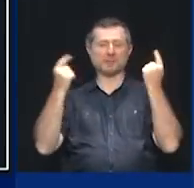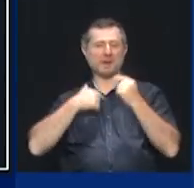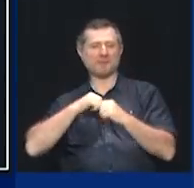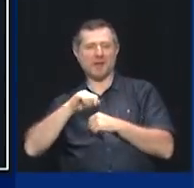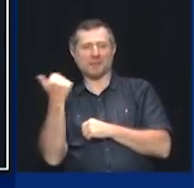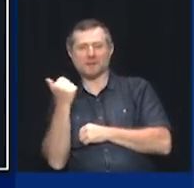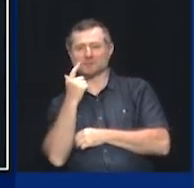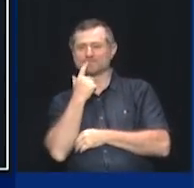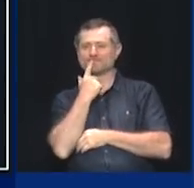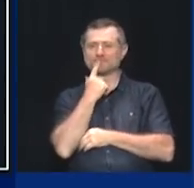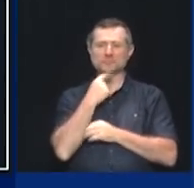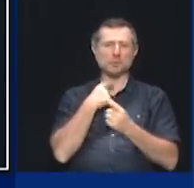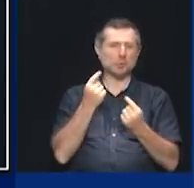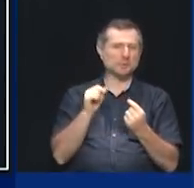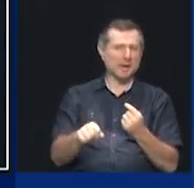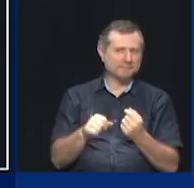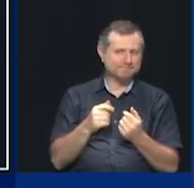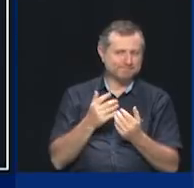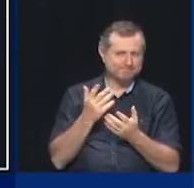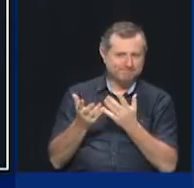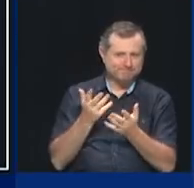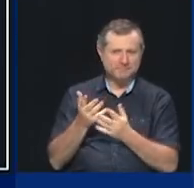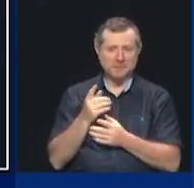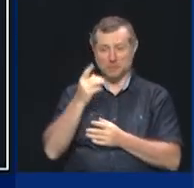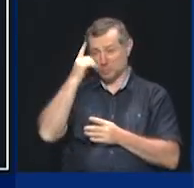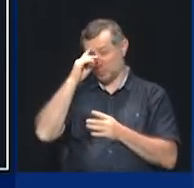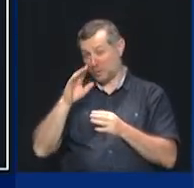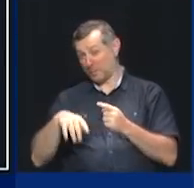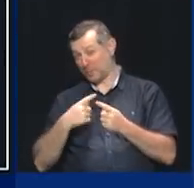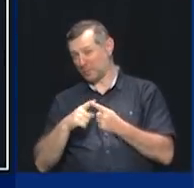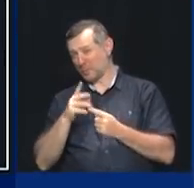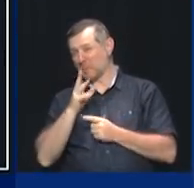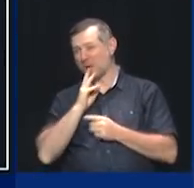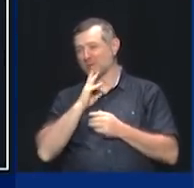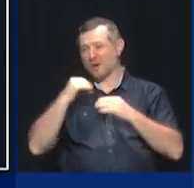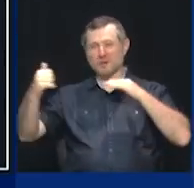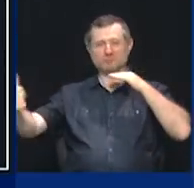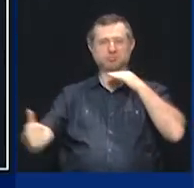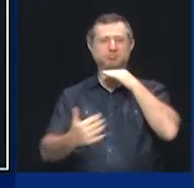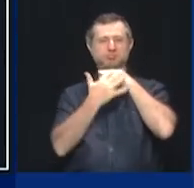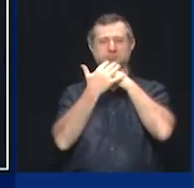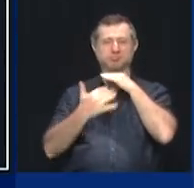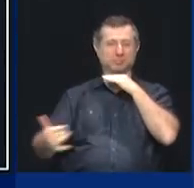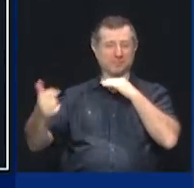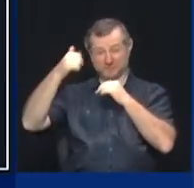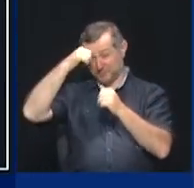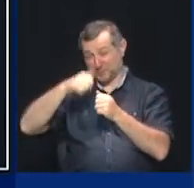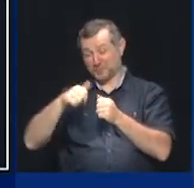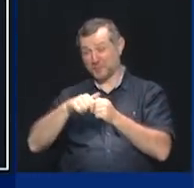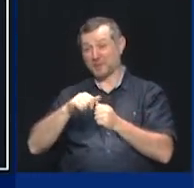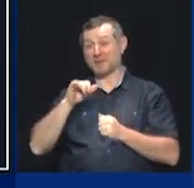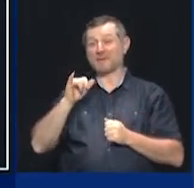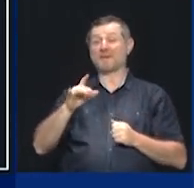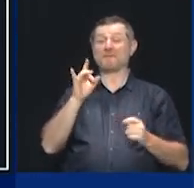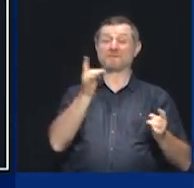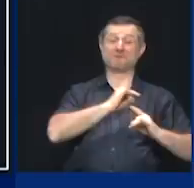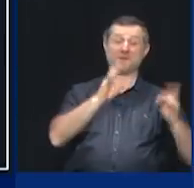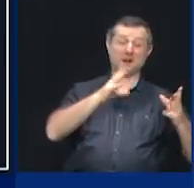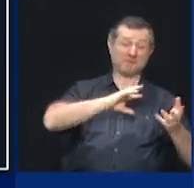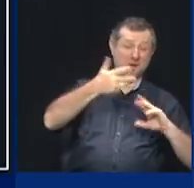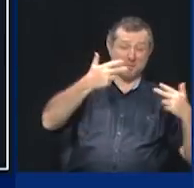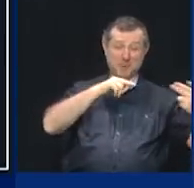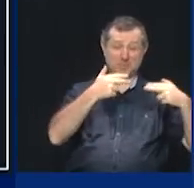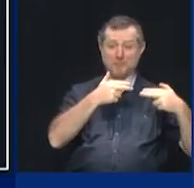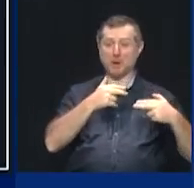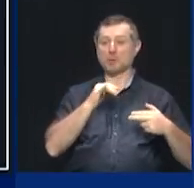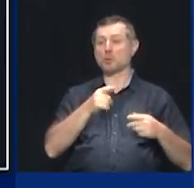do? Low tide in America. You know when you started to see the spike? During COVID. Why? I'm